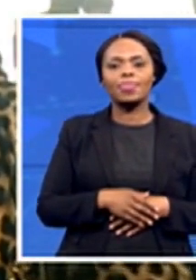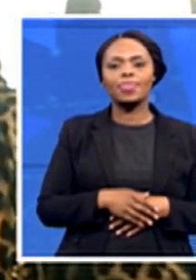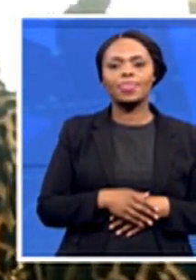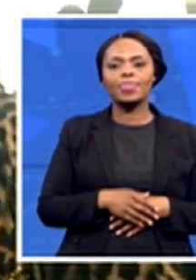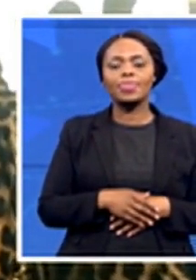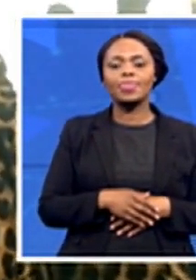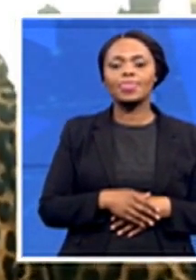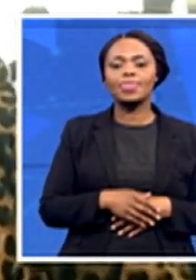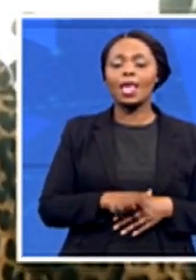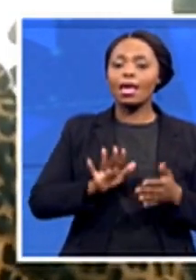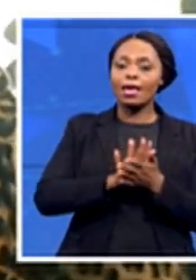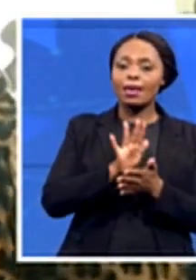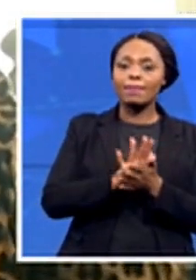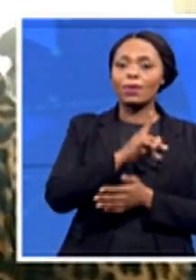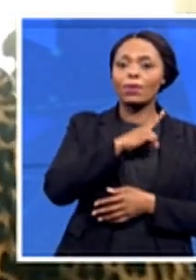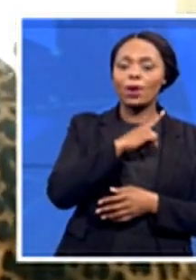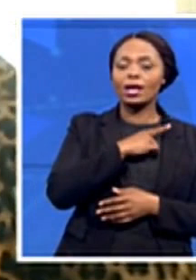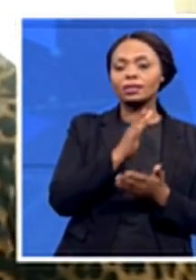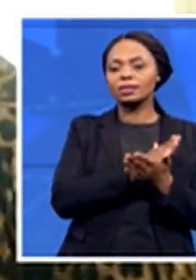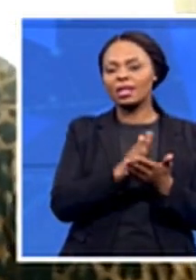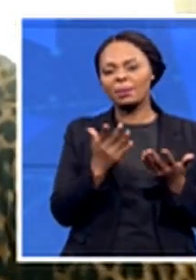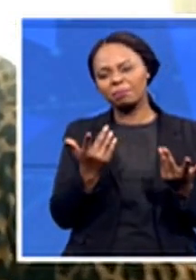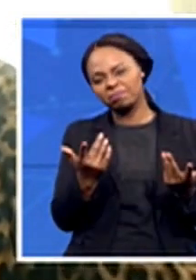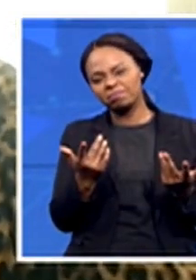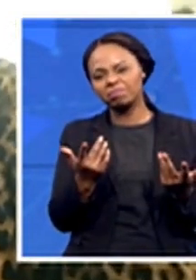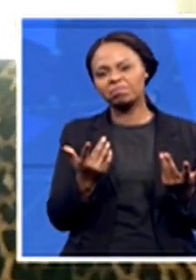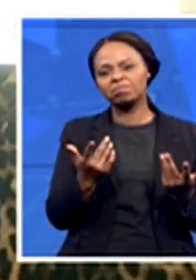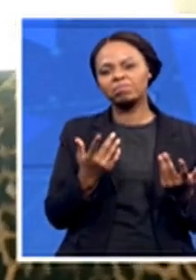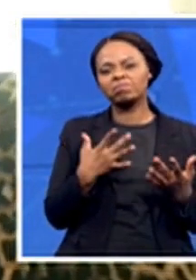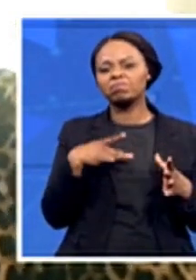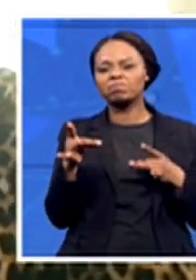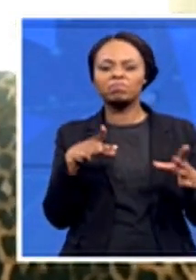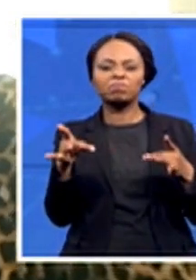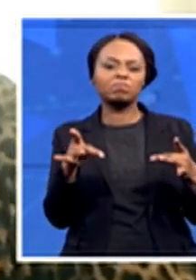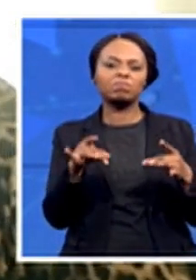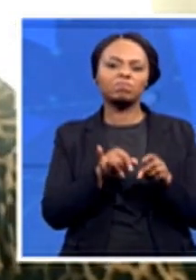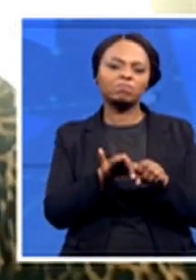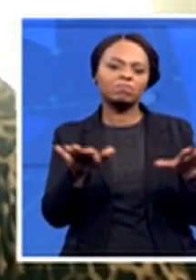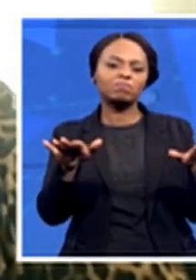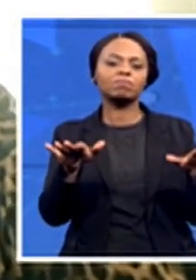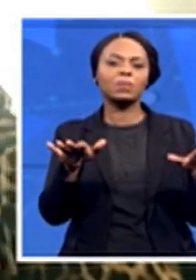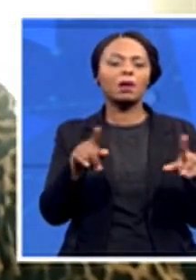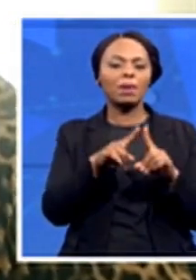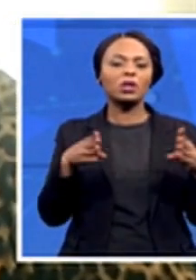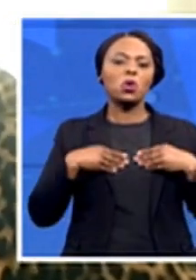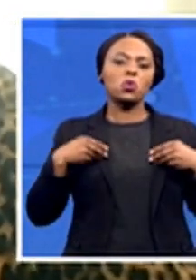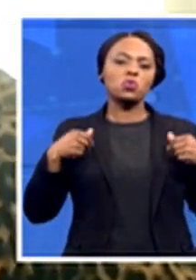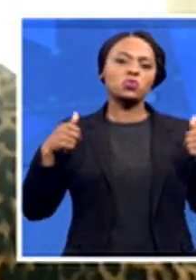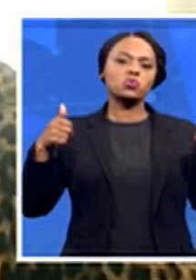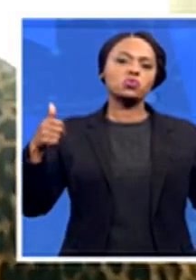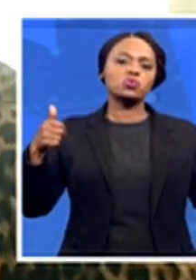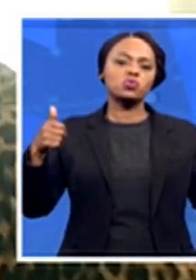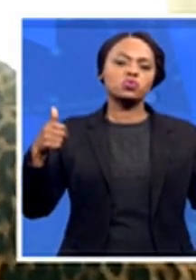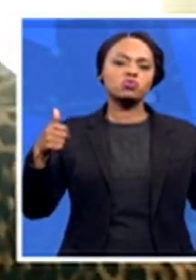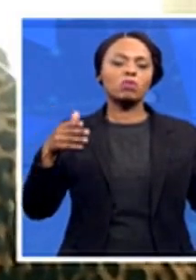got infected in numbers in the last days, they are recovering in numbers also. So we want to say to our people, the NPIs are